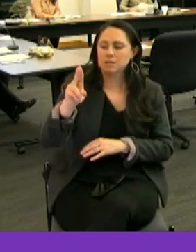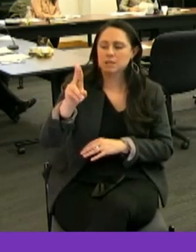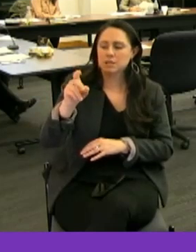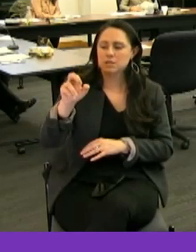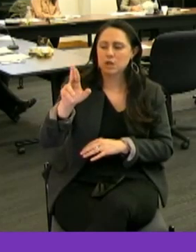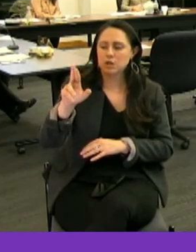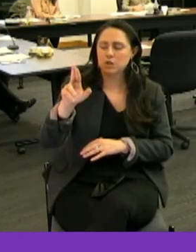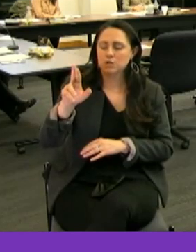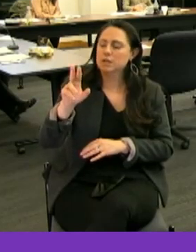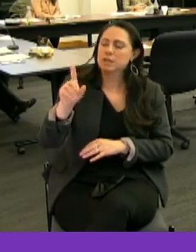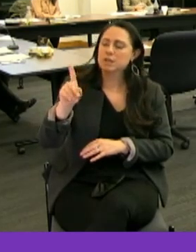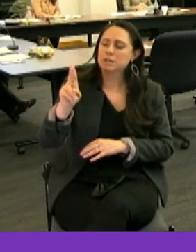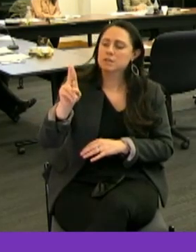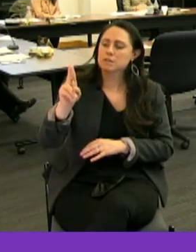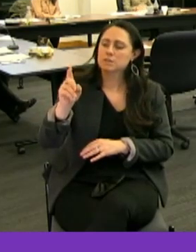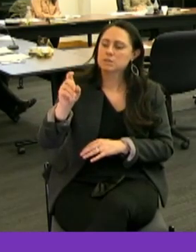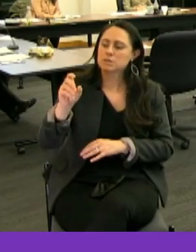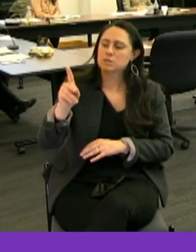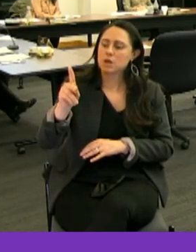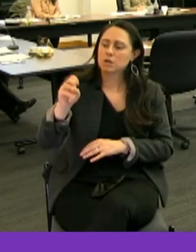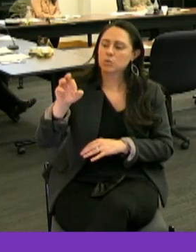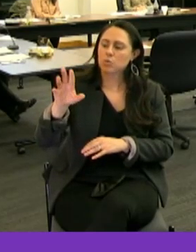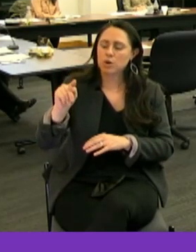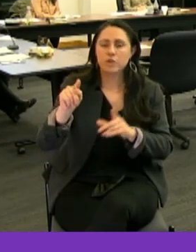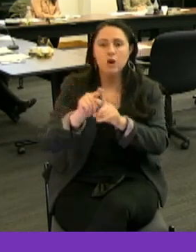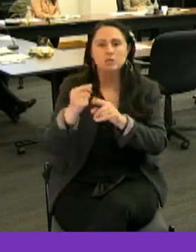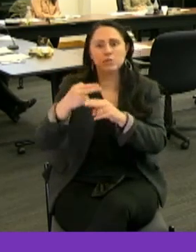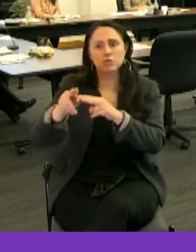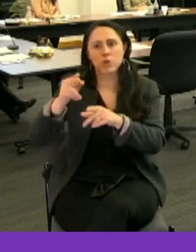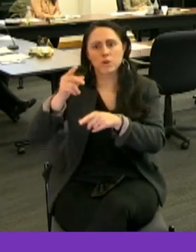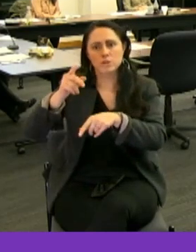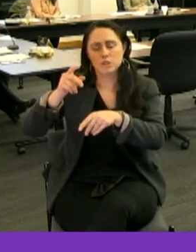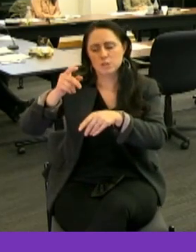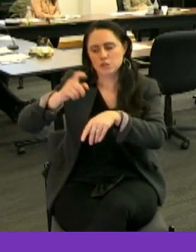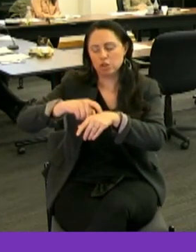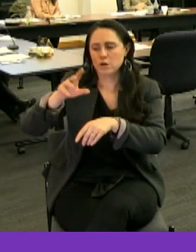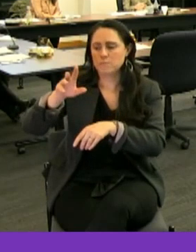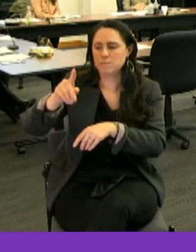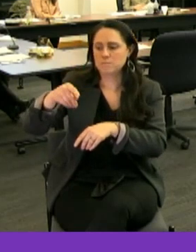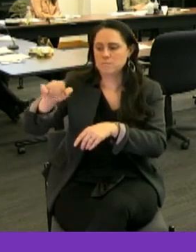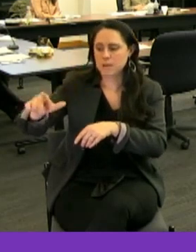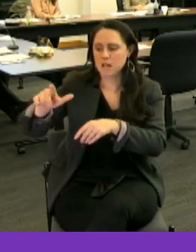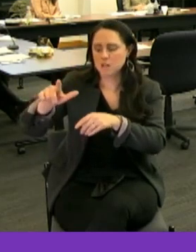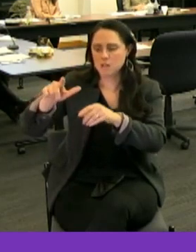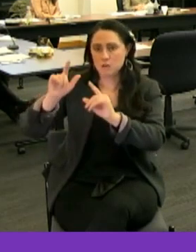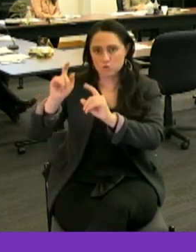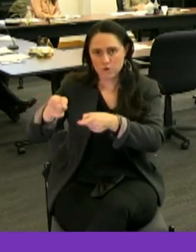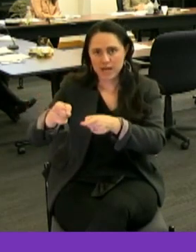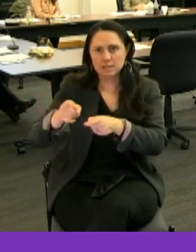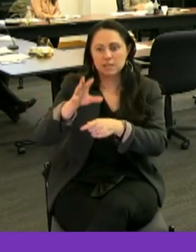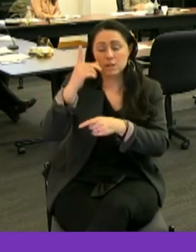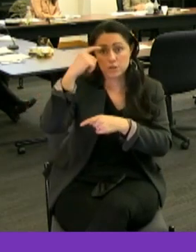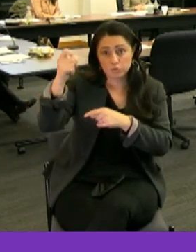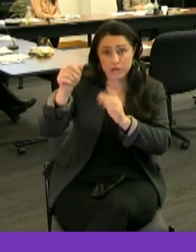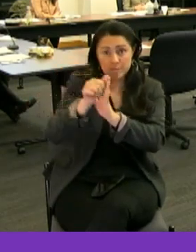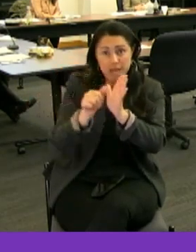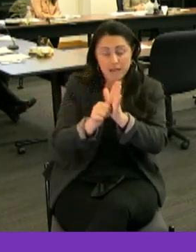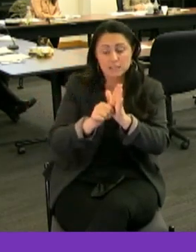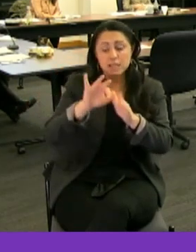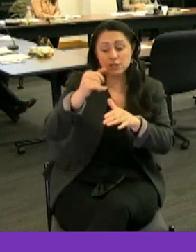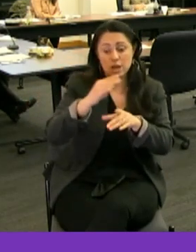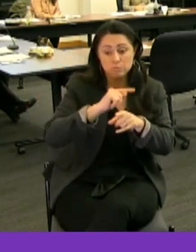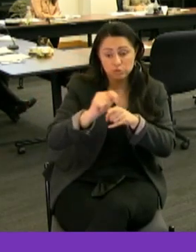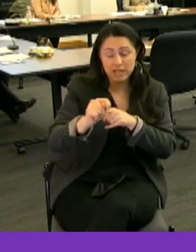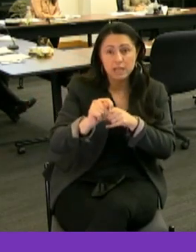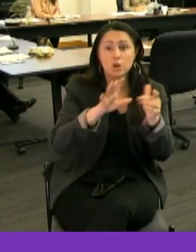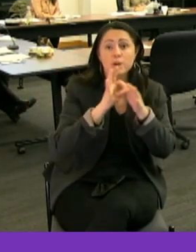about short-term Pell grants, the DREAM Act, the continuation of the DREAM Act, job training programs with internship and relationship building